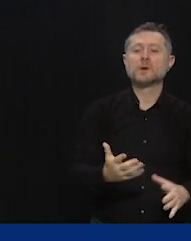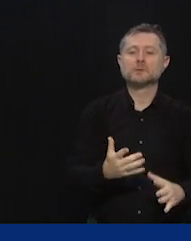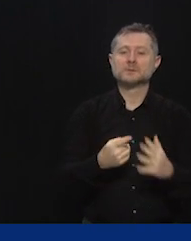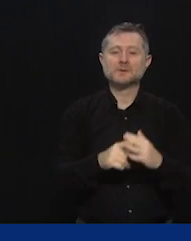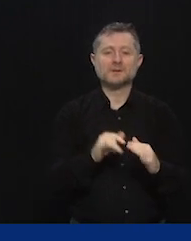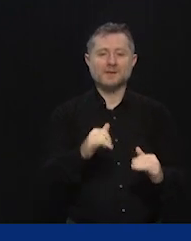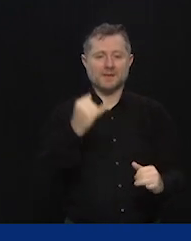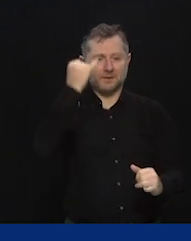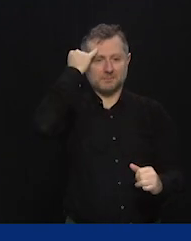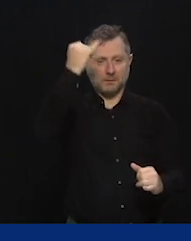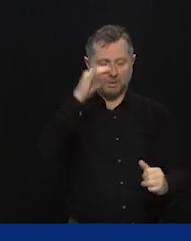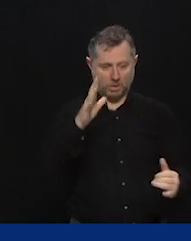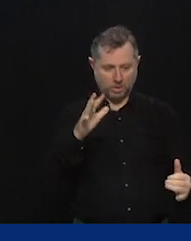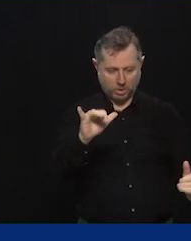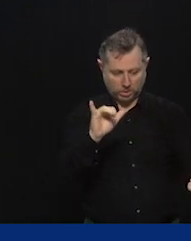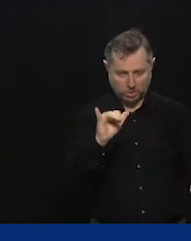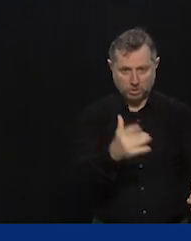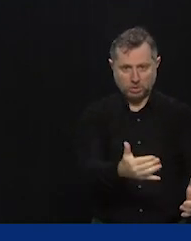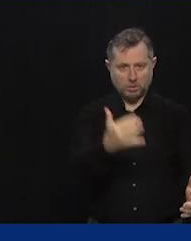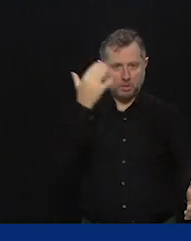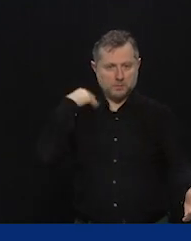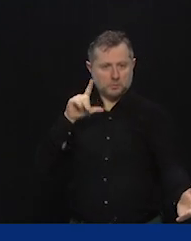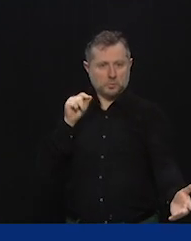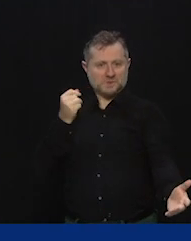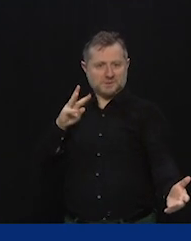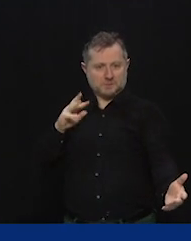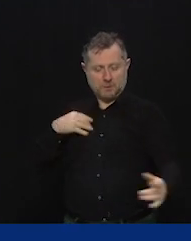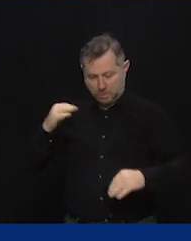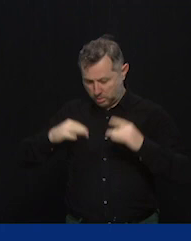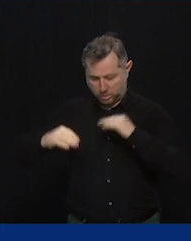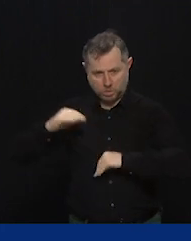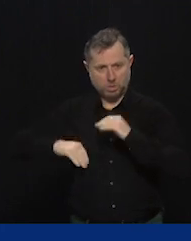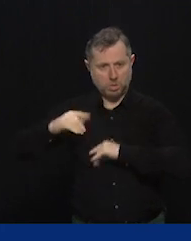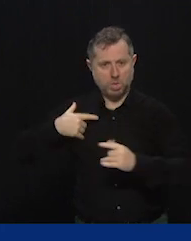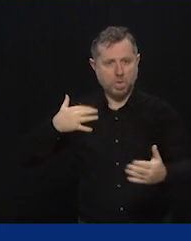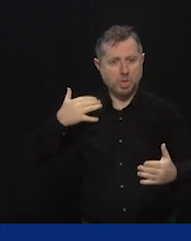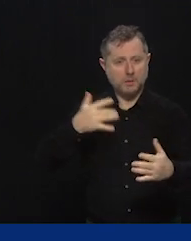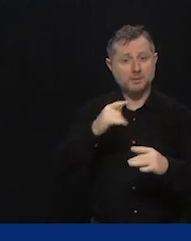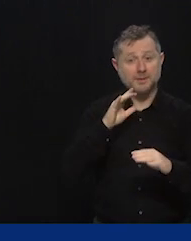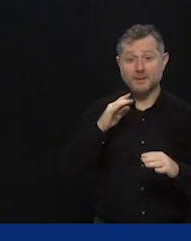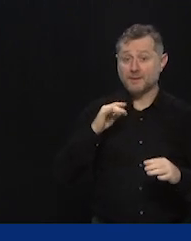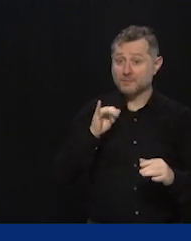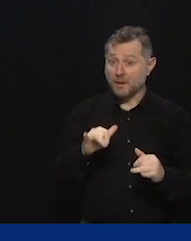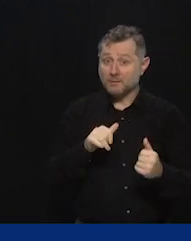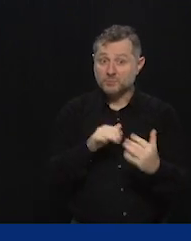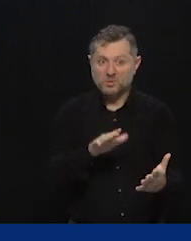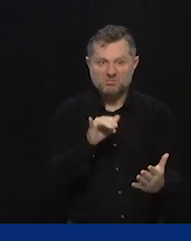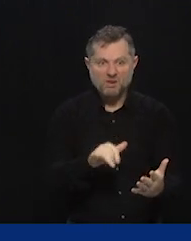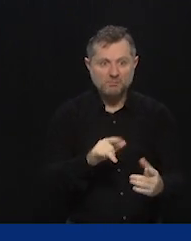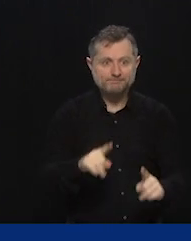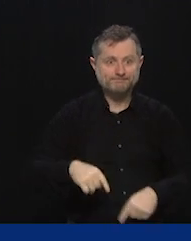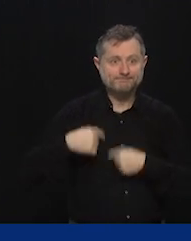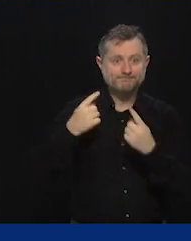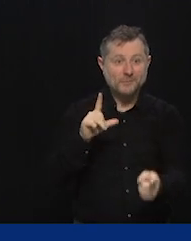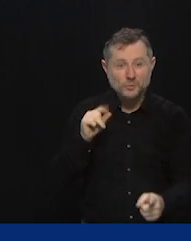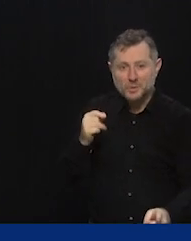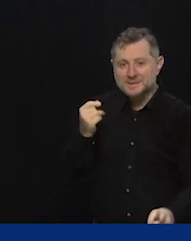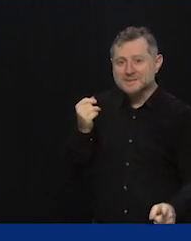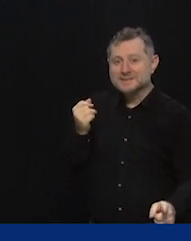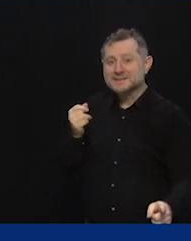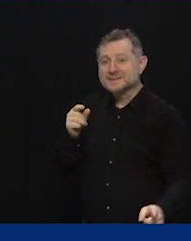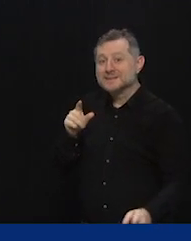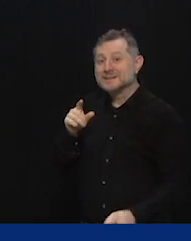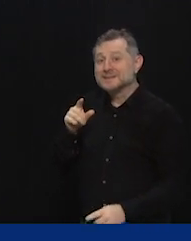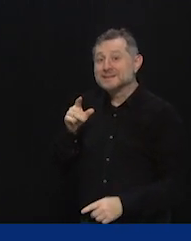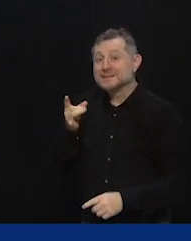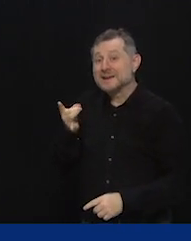a bill that really was addressing an issue that hadn't been addressed since 1989. And we used these stories that we heard